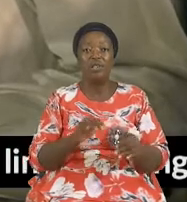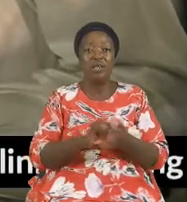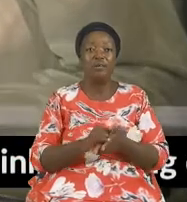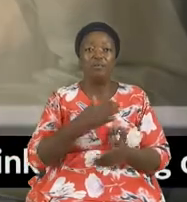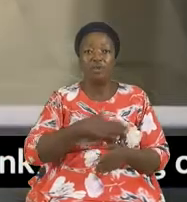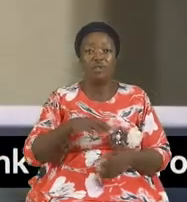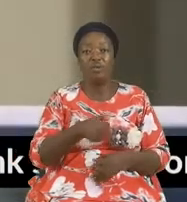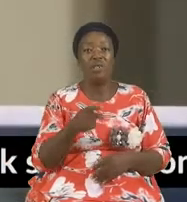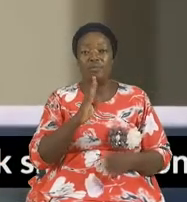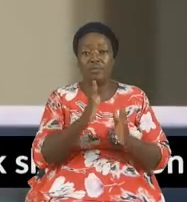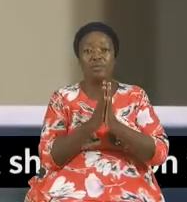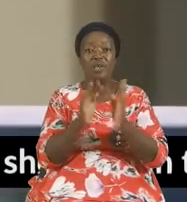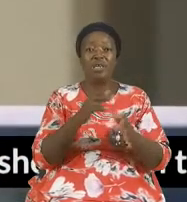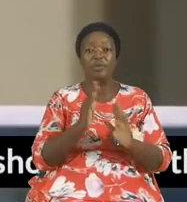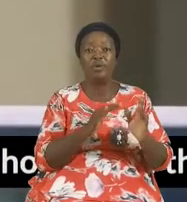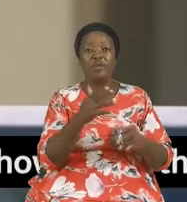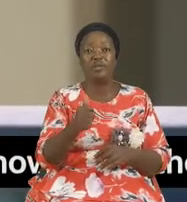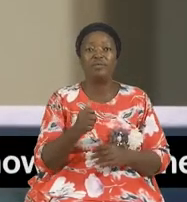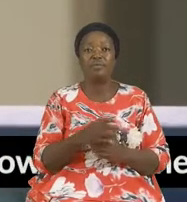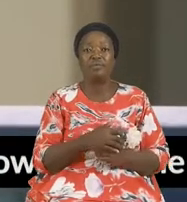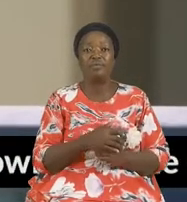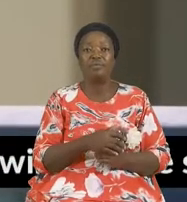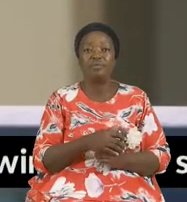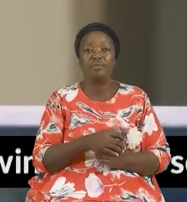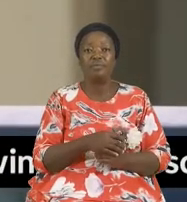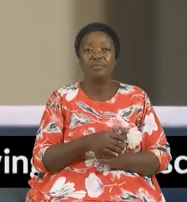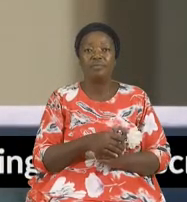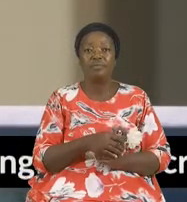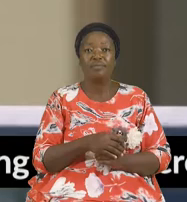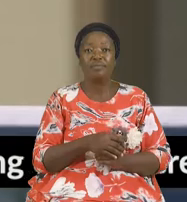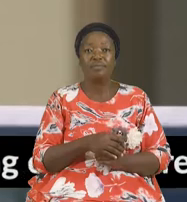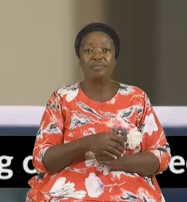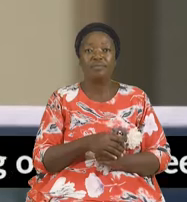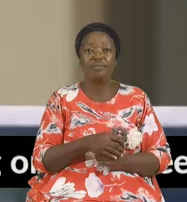And while others, you'll be praying, preparing yourselves.